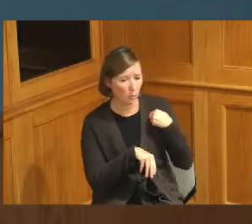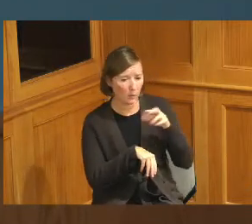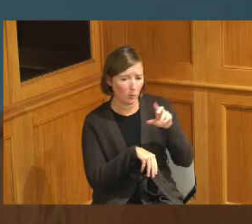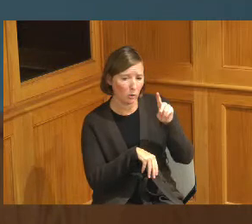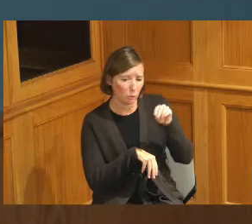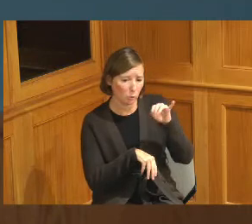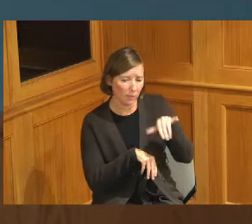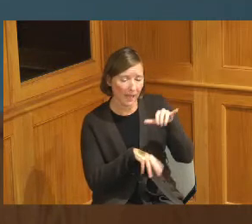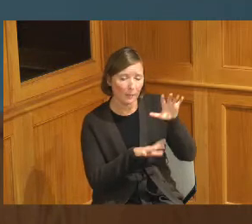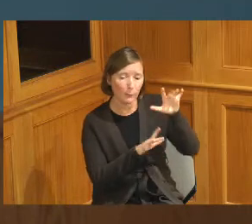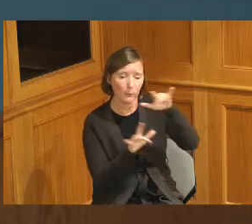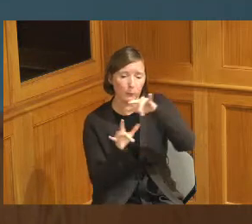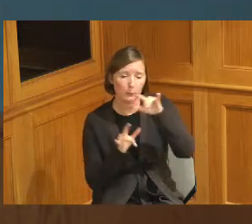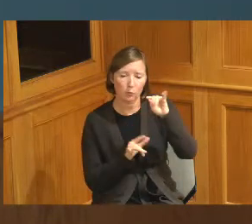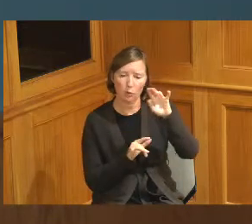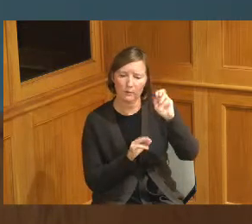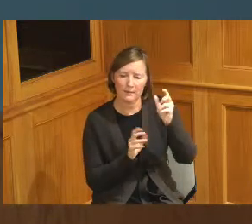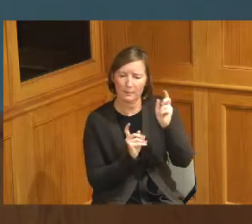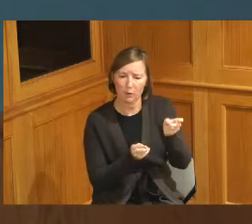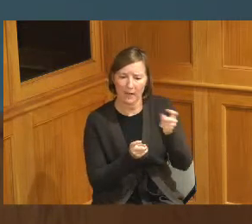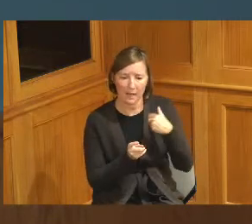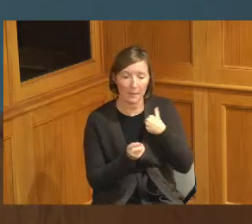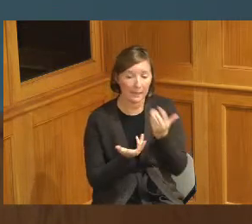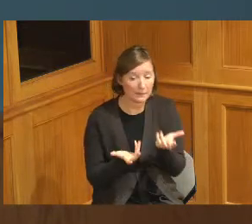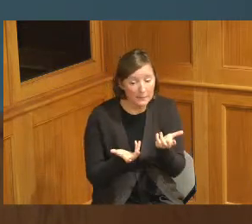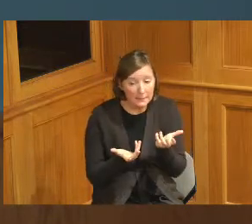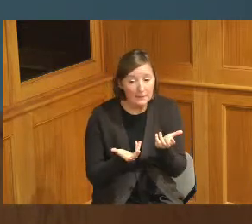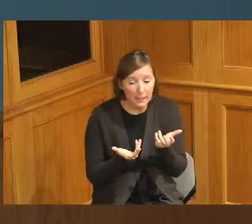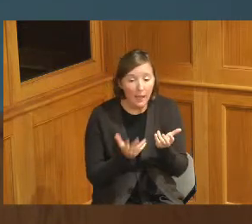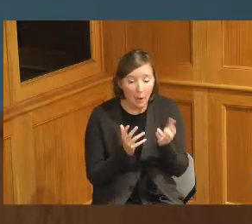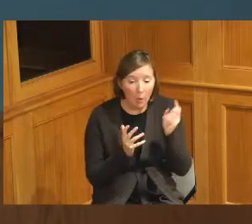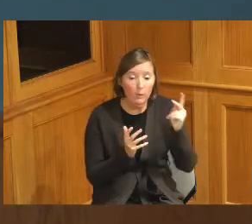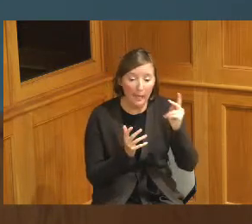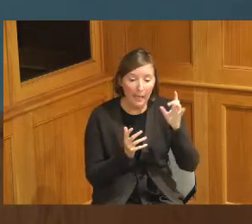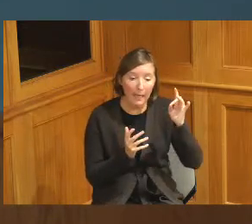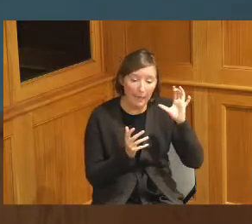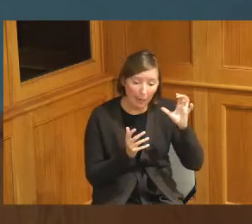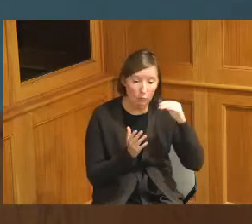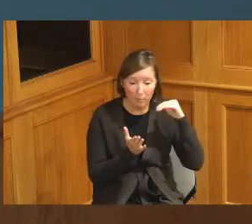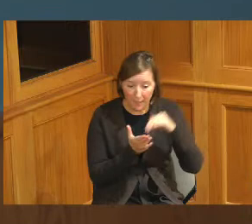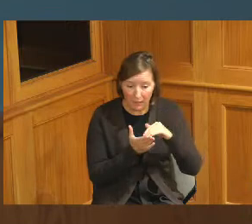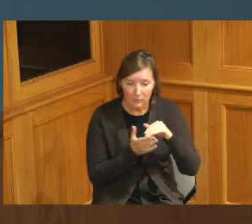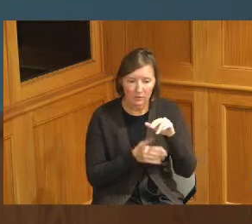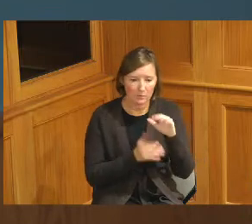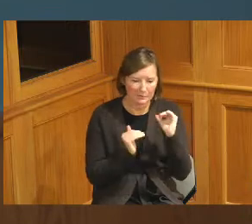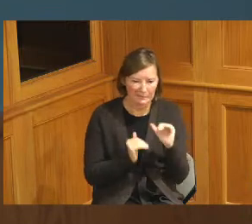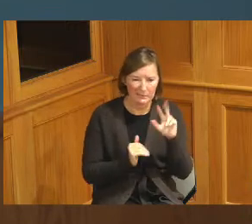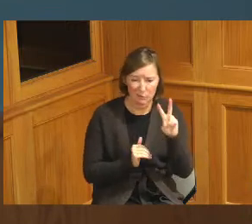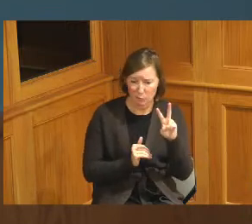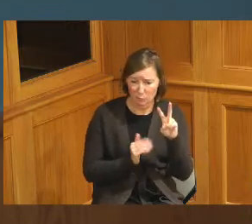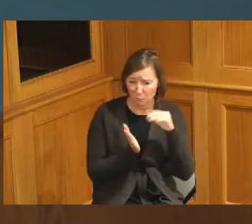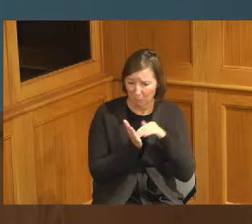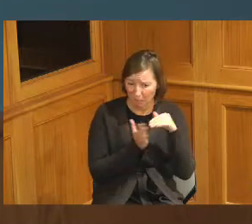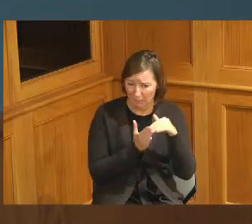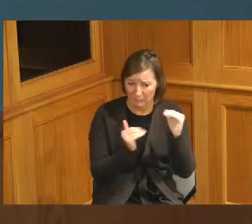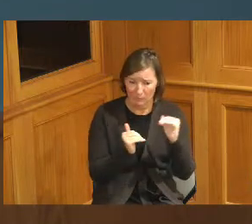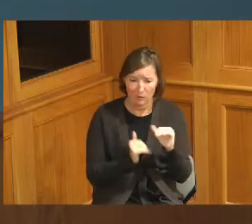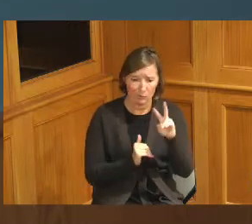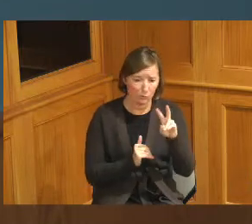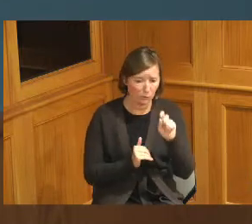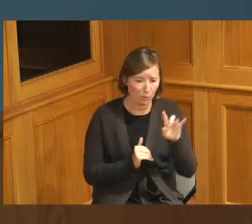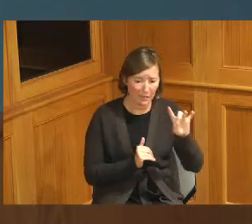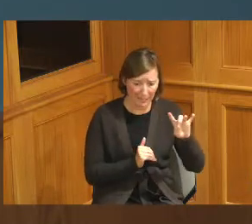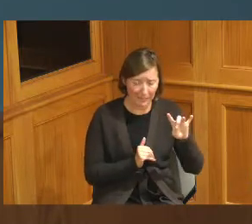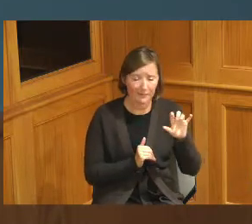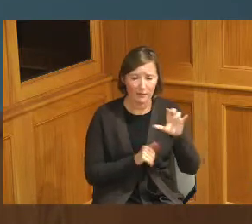grants at $1.5 million, I'm just saying we're in here $800,000, $2 million, $2.8 million. That don't even include, of